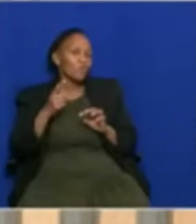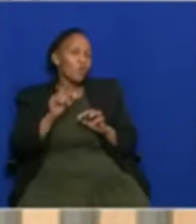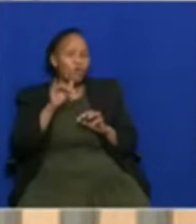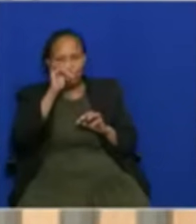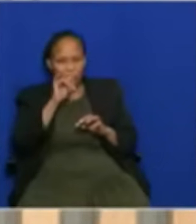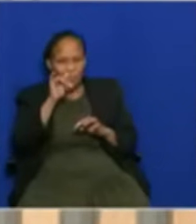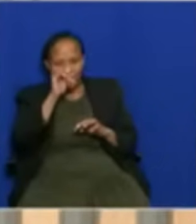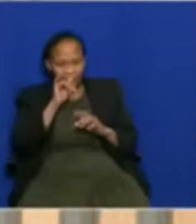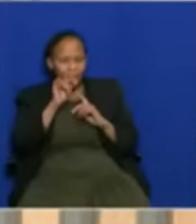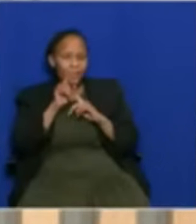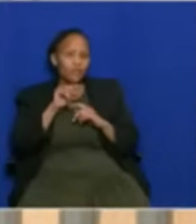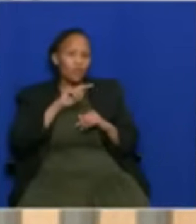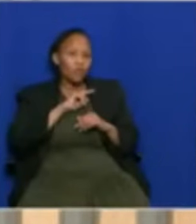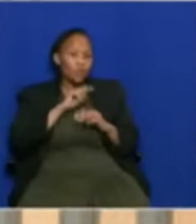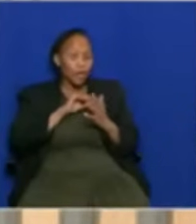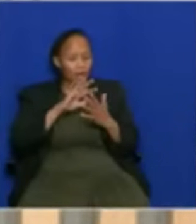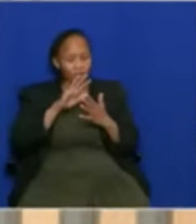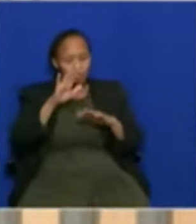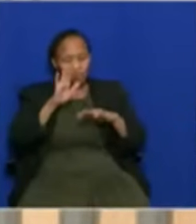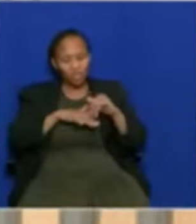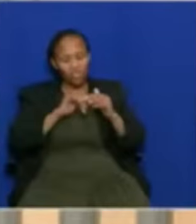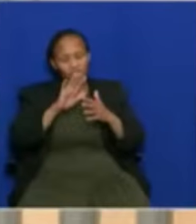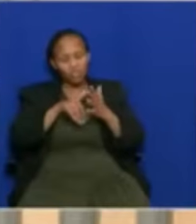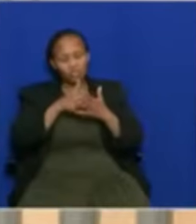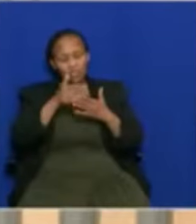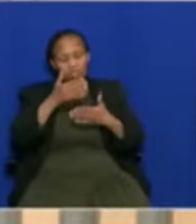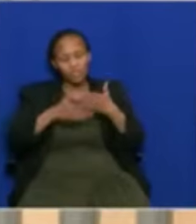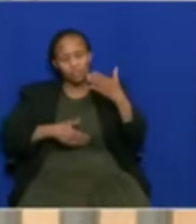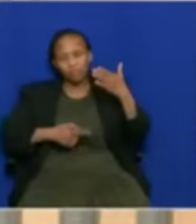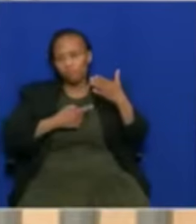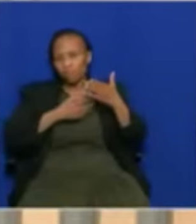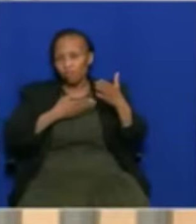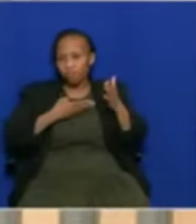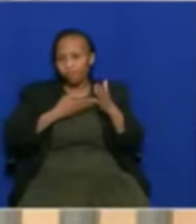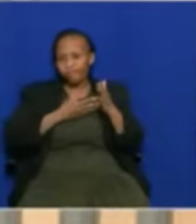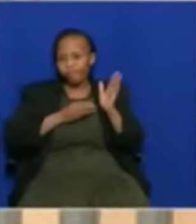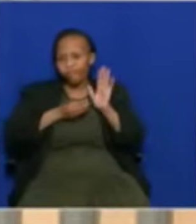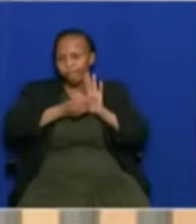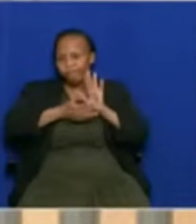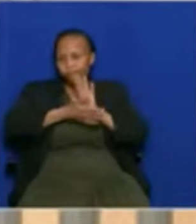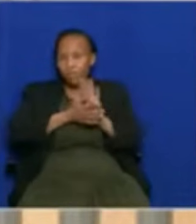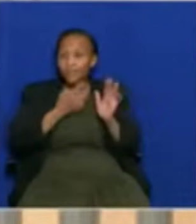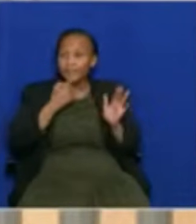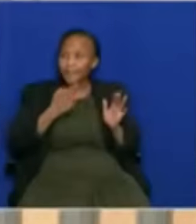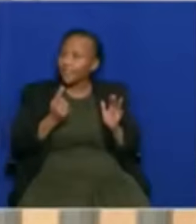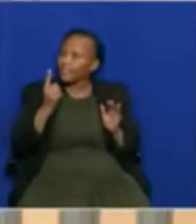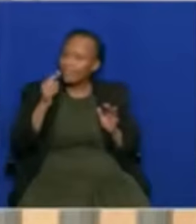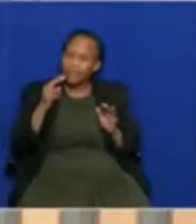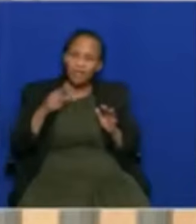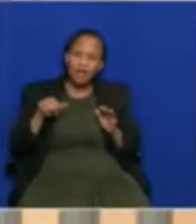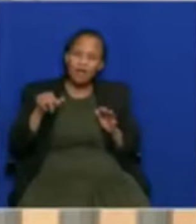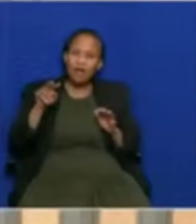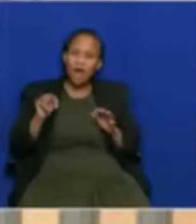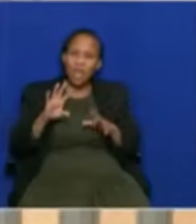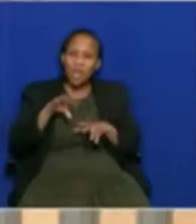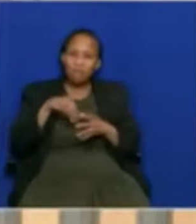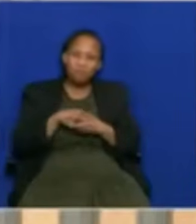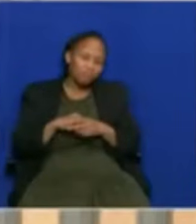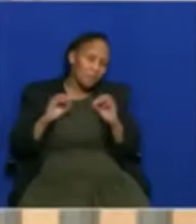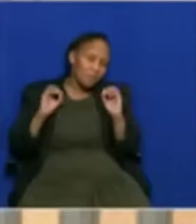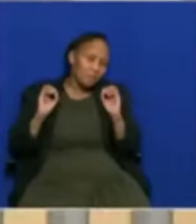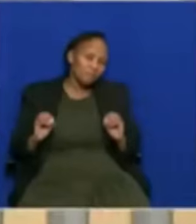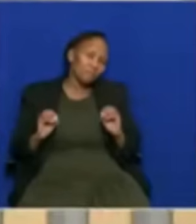sheet. What is the relevance of the fact that General Khan was not part of that panel? You're talking